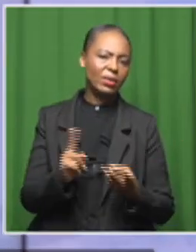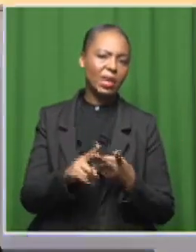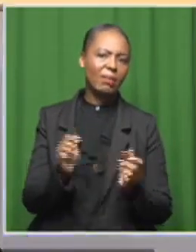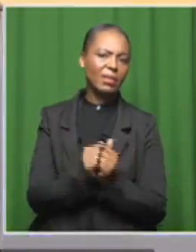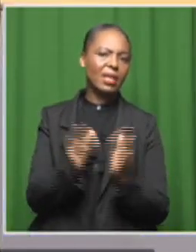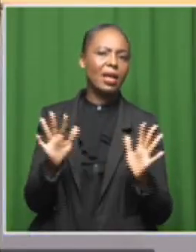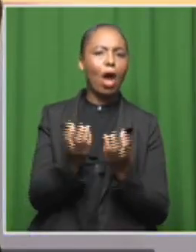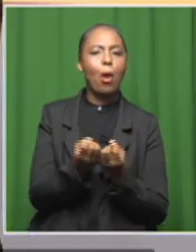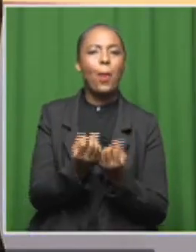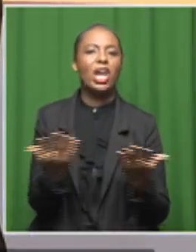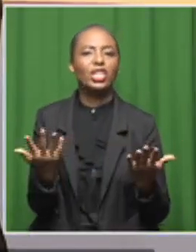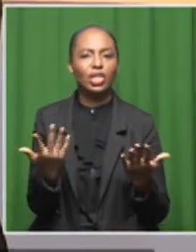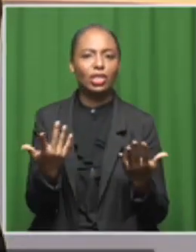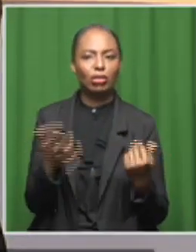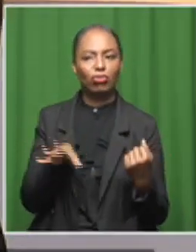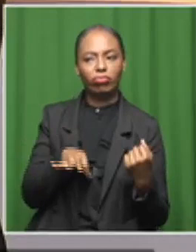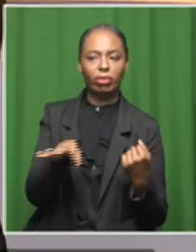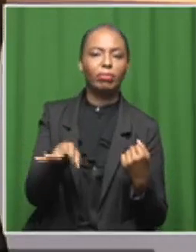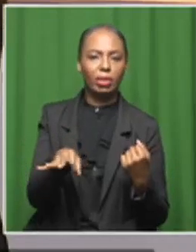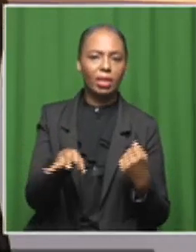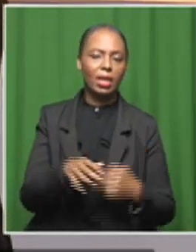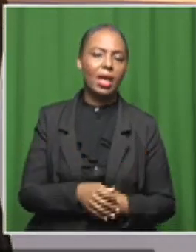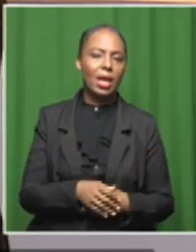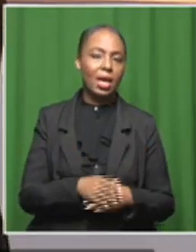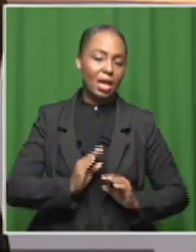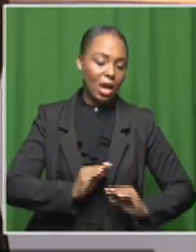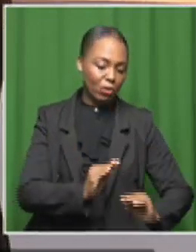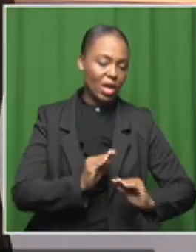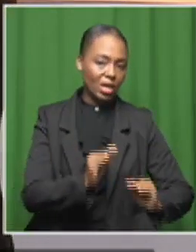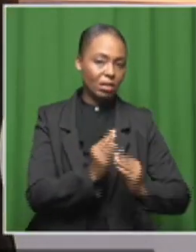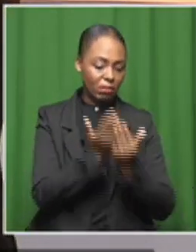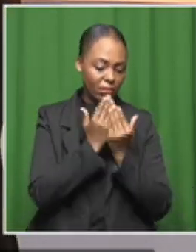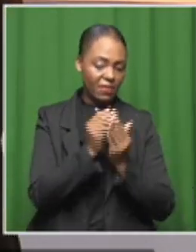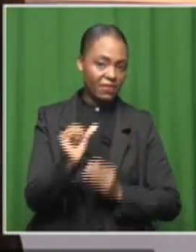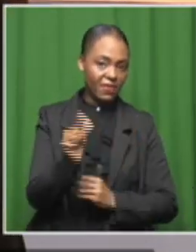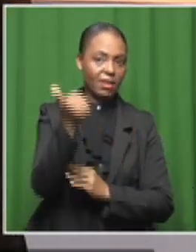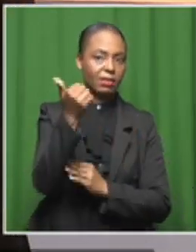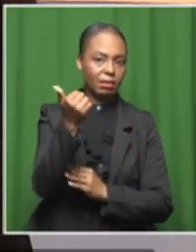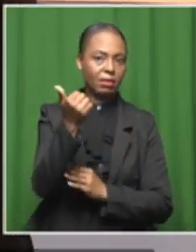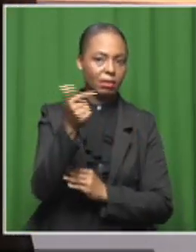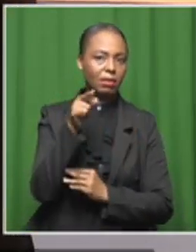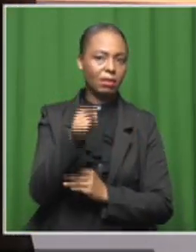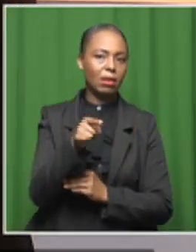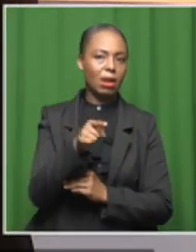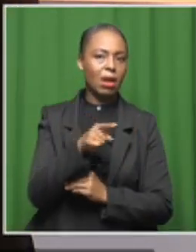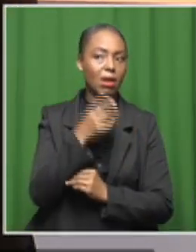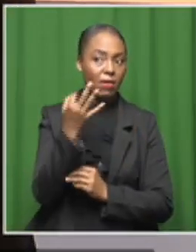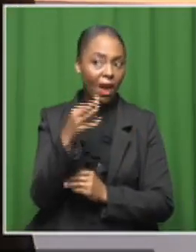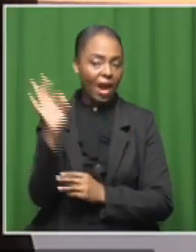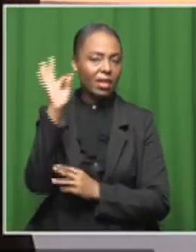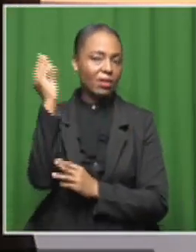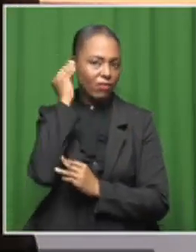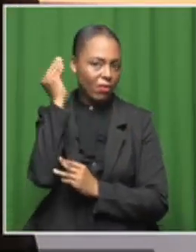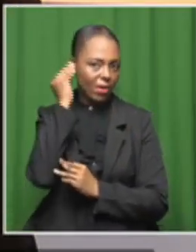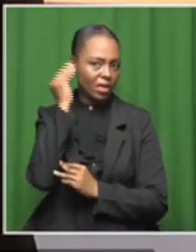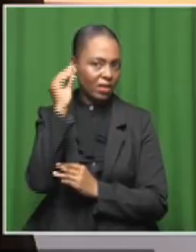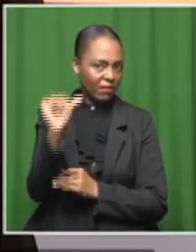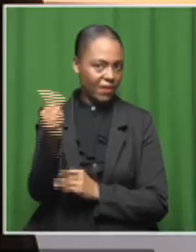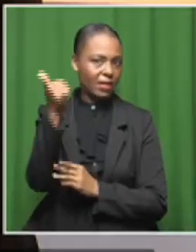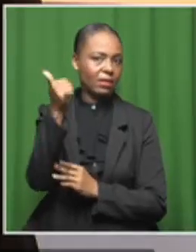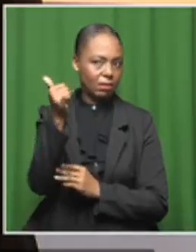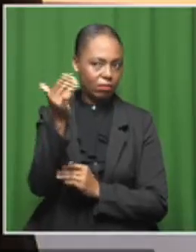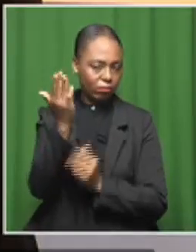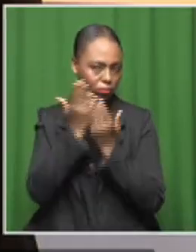would advise putting education first. The first and foremost thing is to lay the right foundation. So make sure you find the right information, immerse yourself